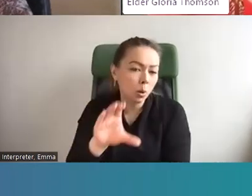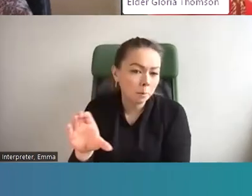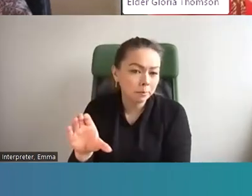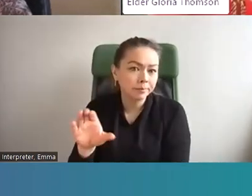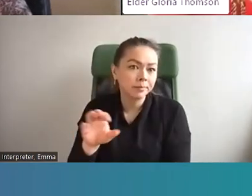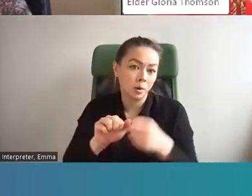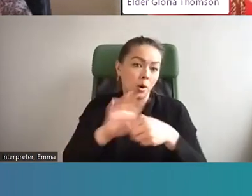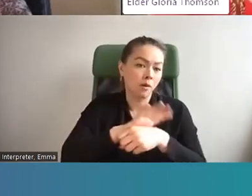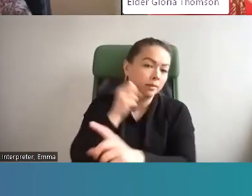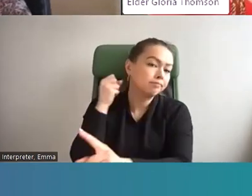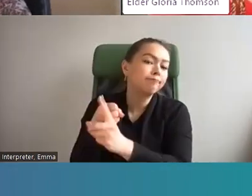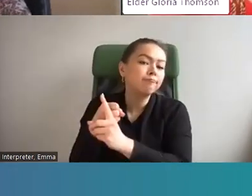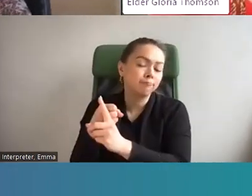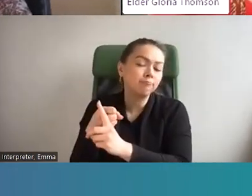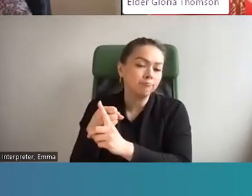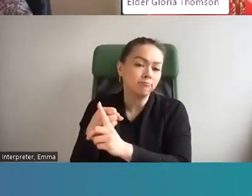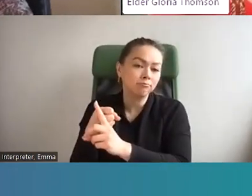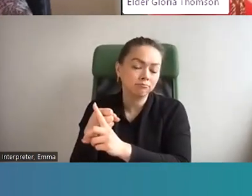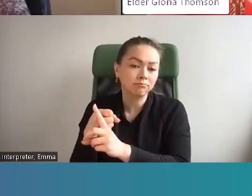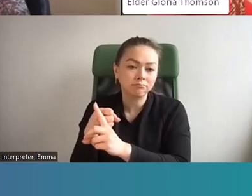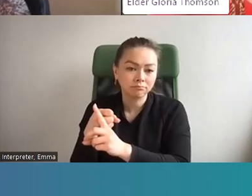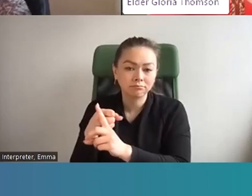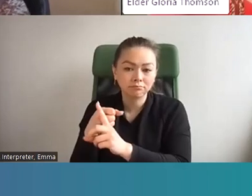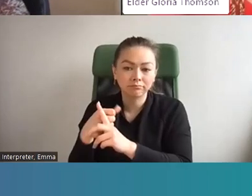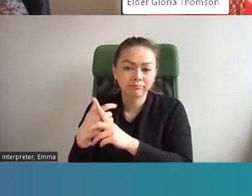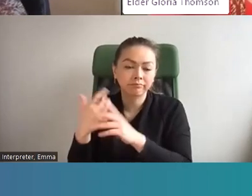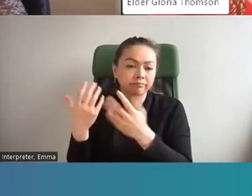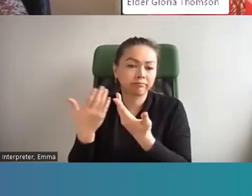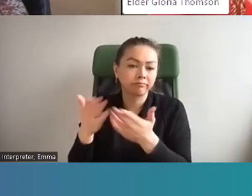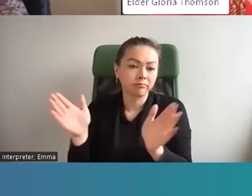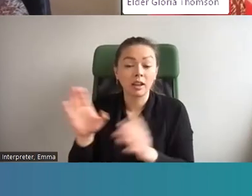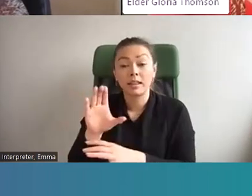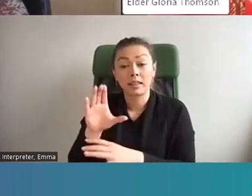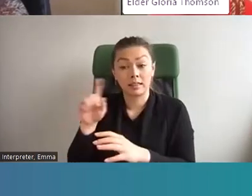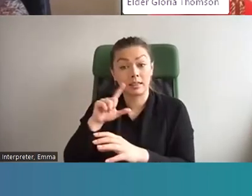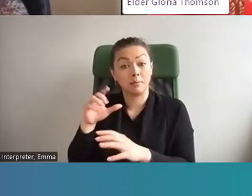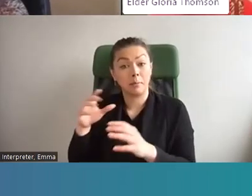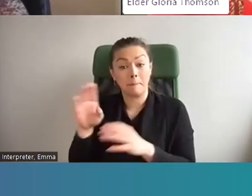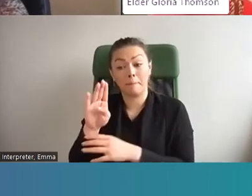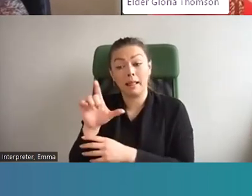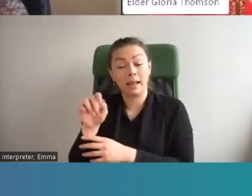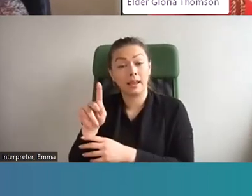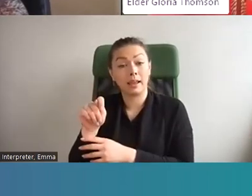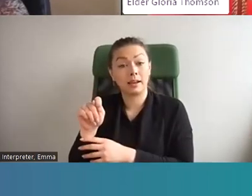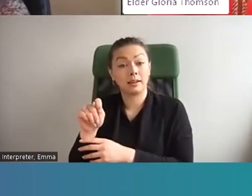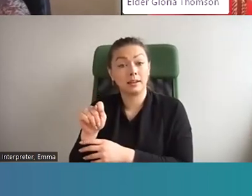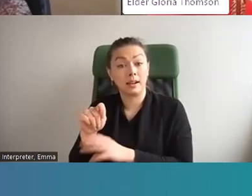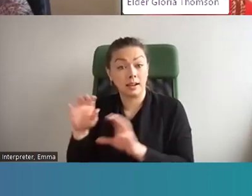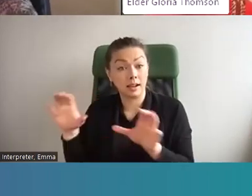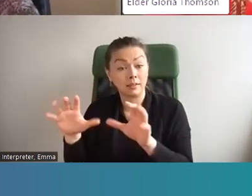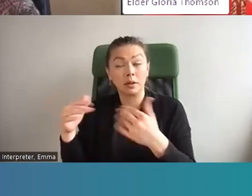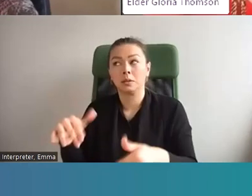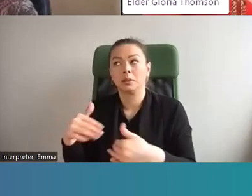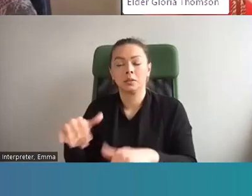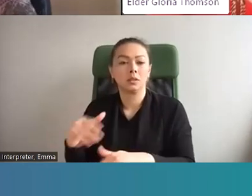COVID has deeply affected the Kairos blanket exercise, which I continue to believe that